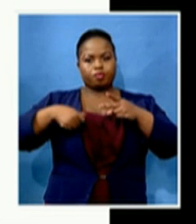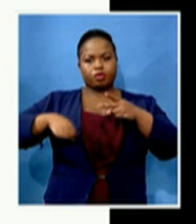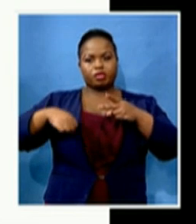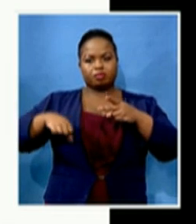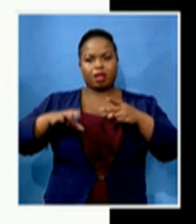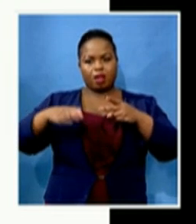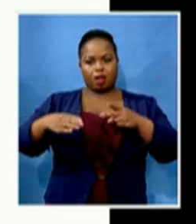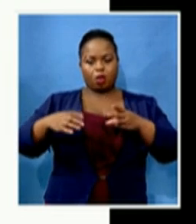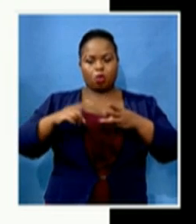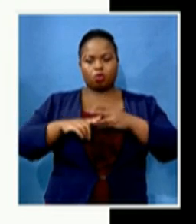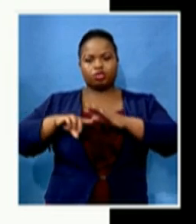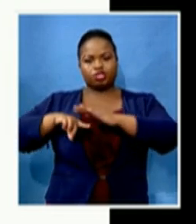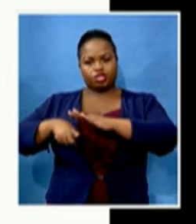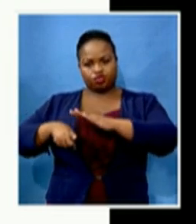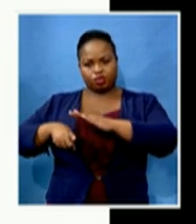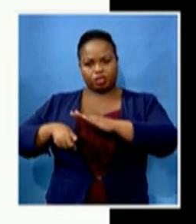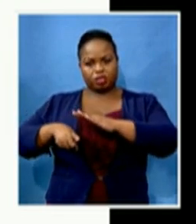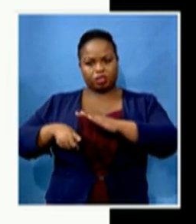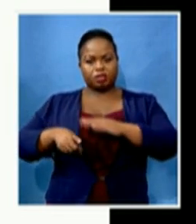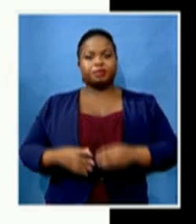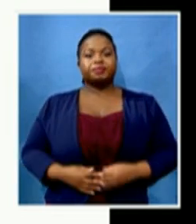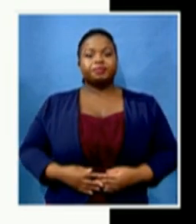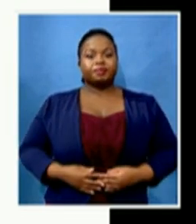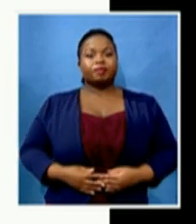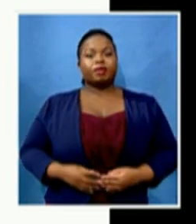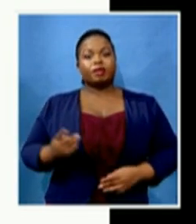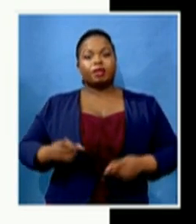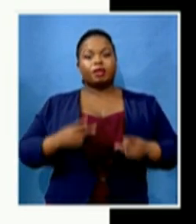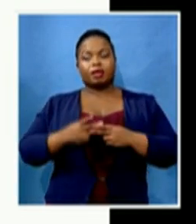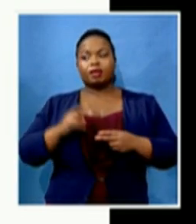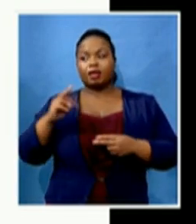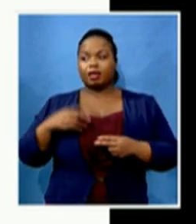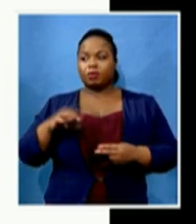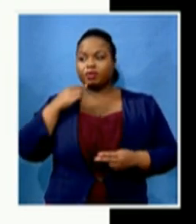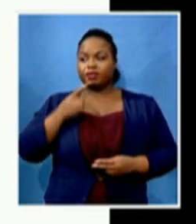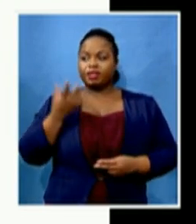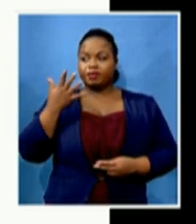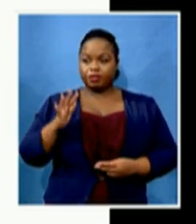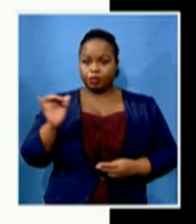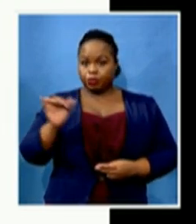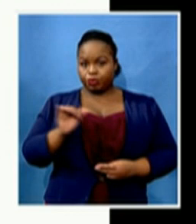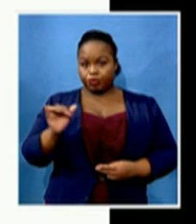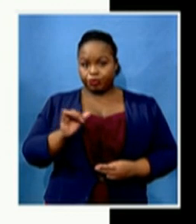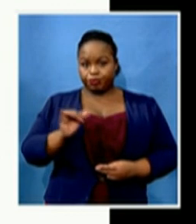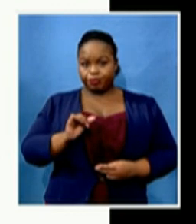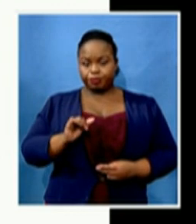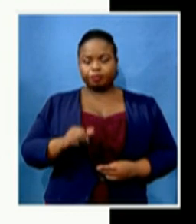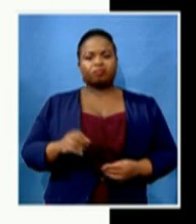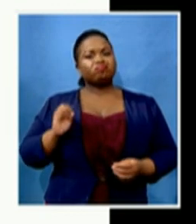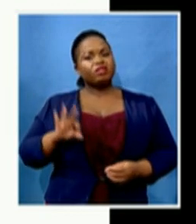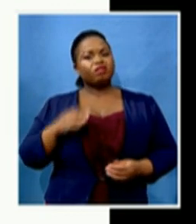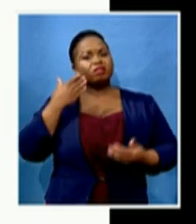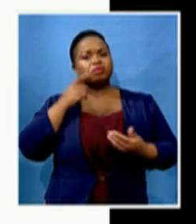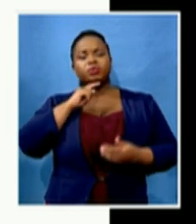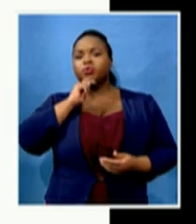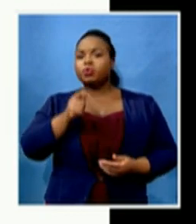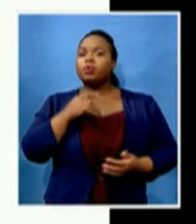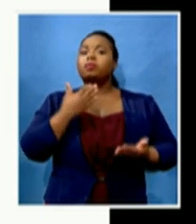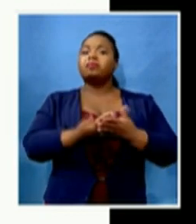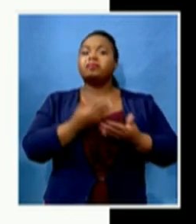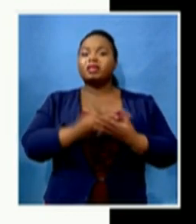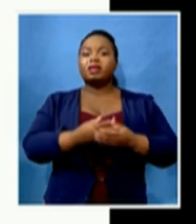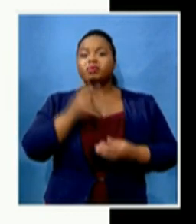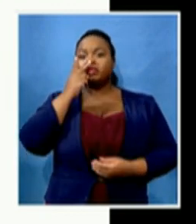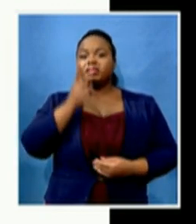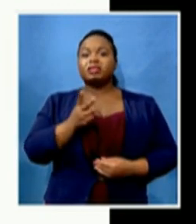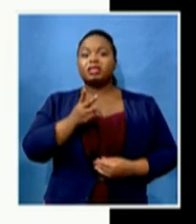sort of output that I mentioned at the start is, are we able to predict what the spatial spread of the virus will be? So just as